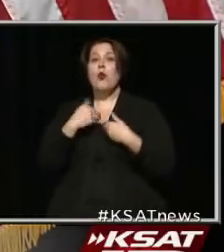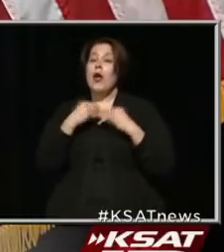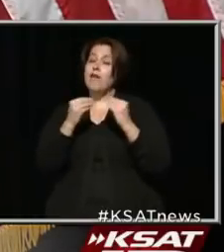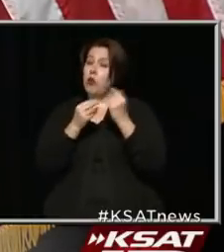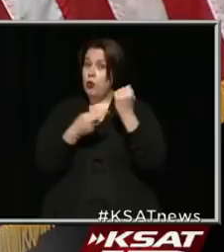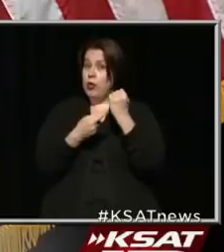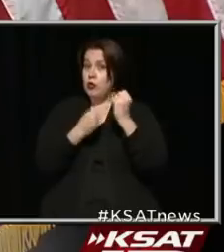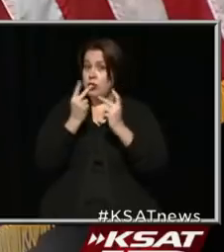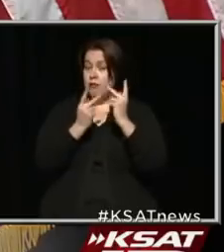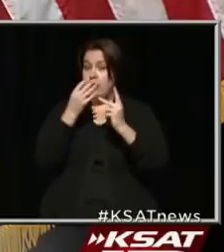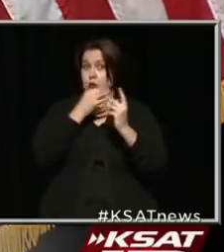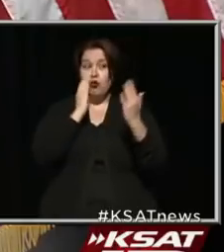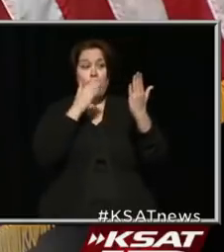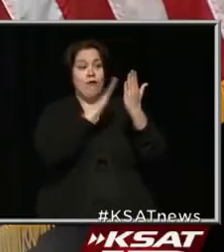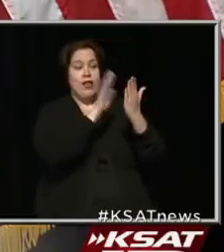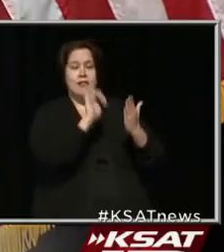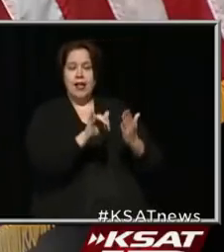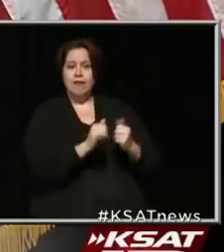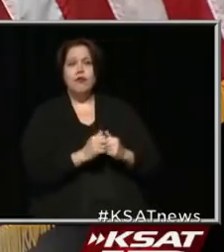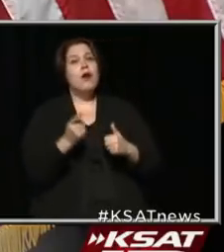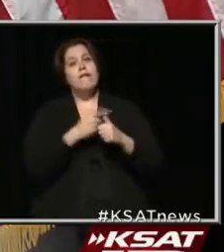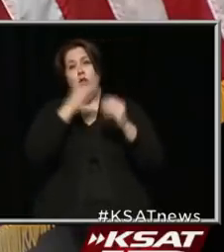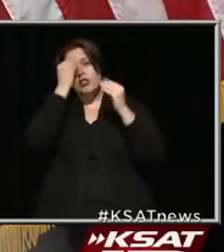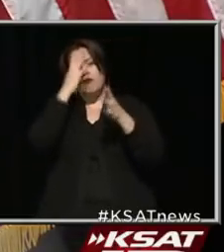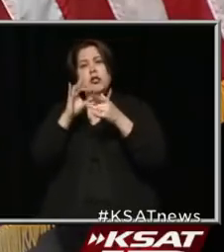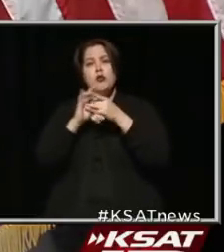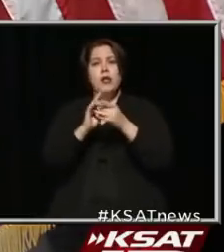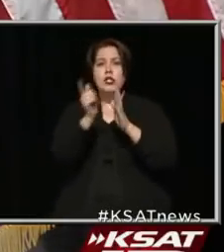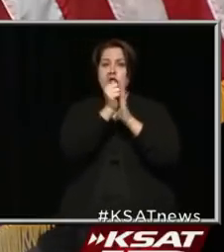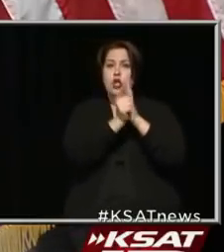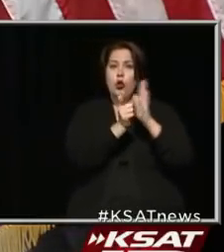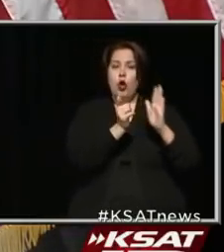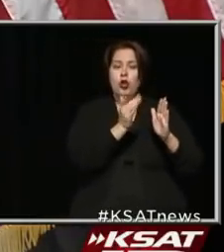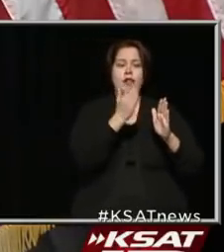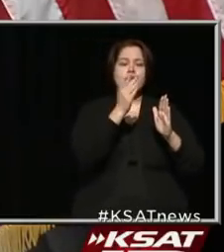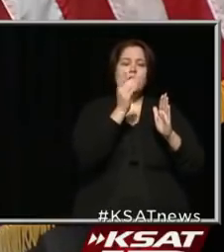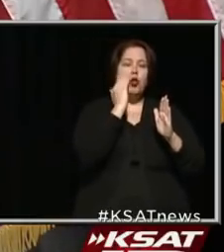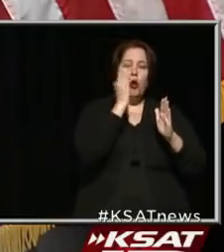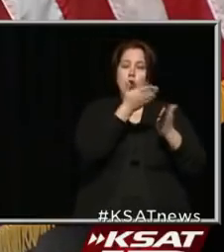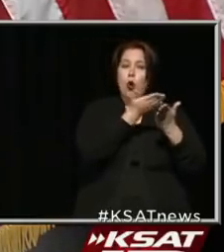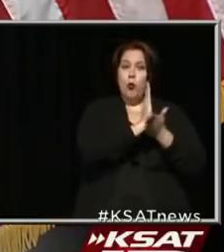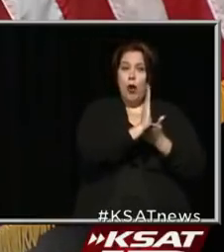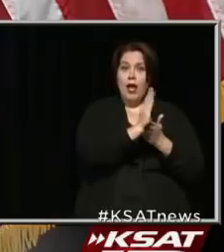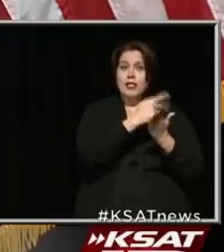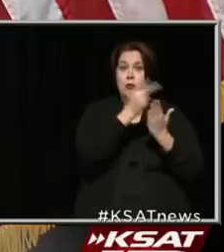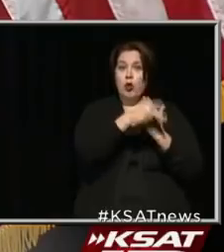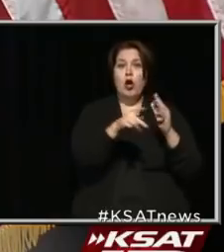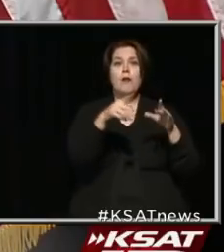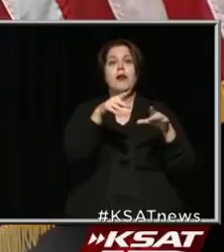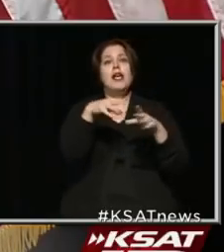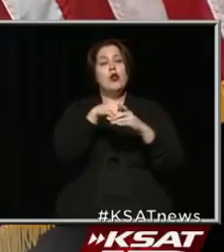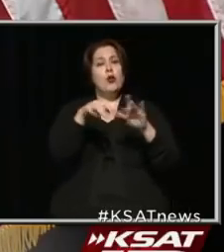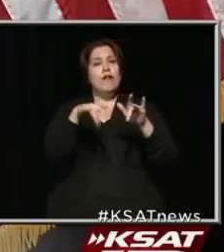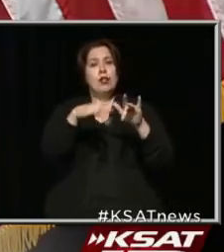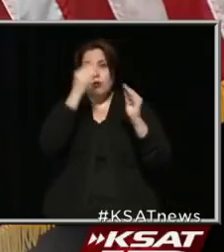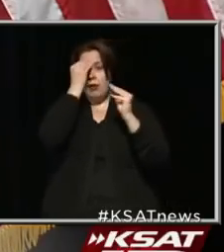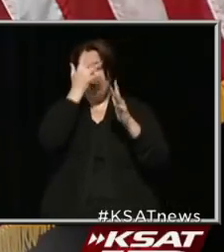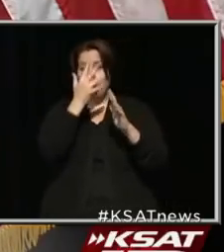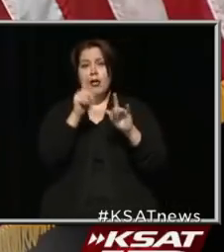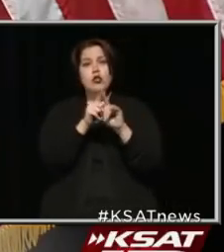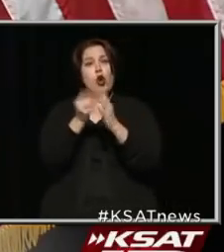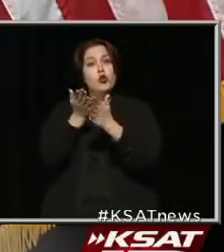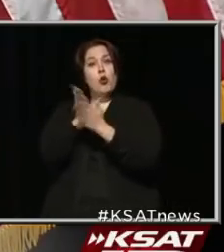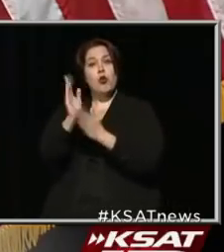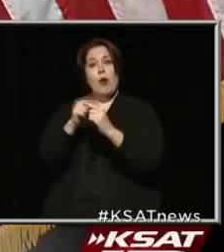eviction. First, we have information about the Know Your Rights programs, including videotaped information about that, and the Right to